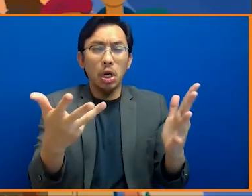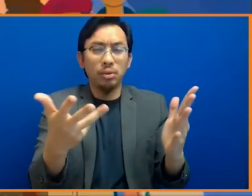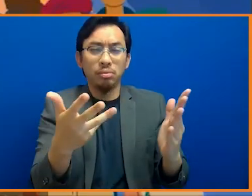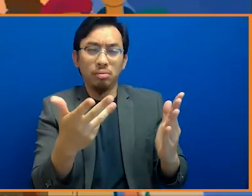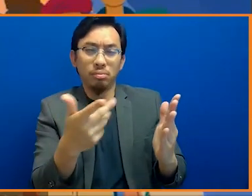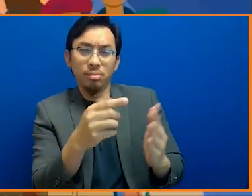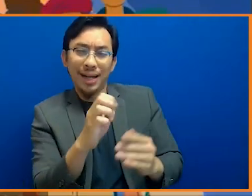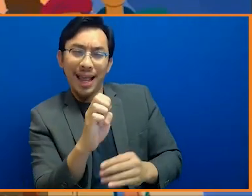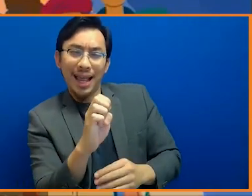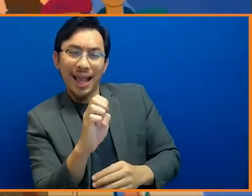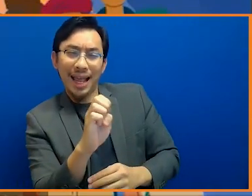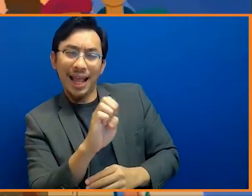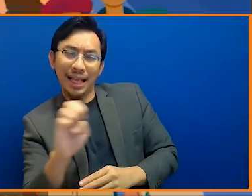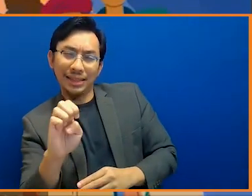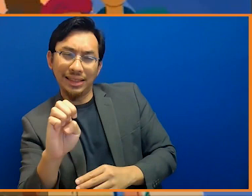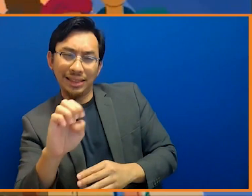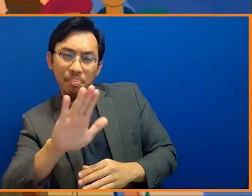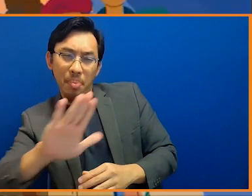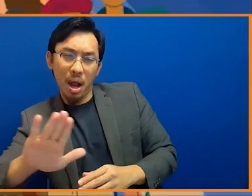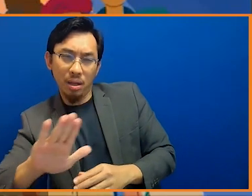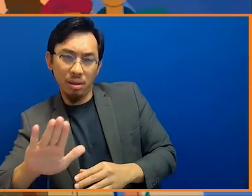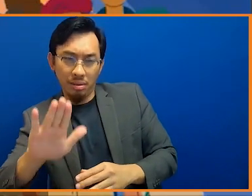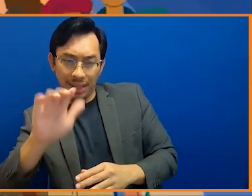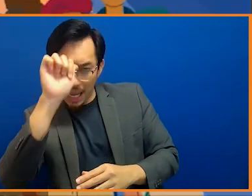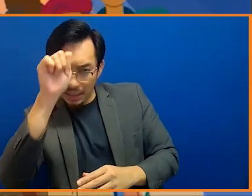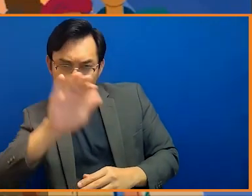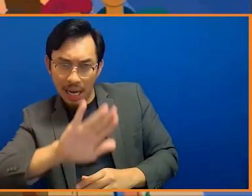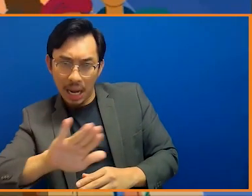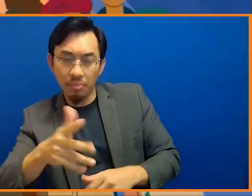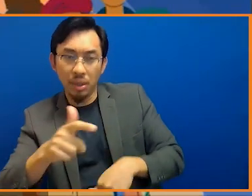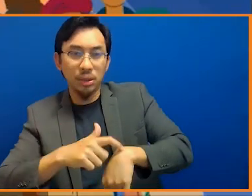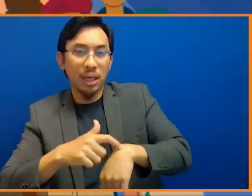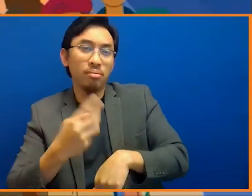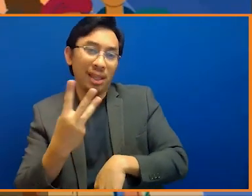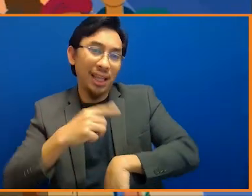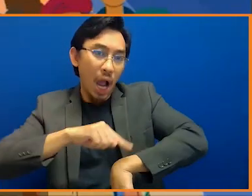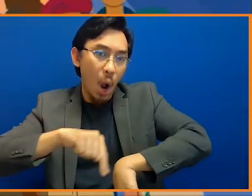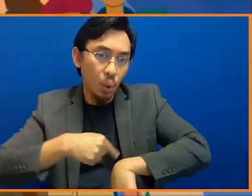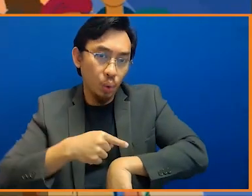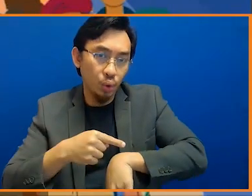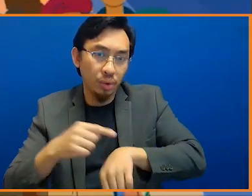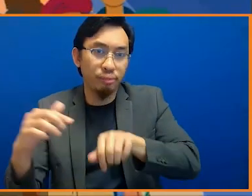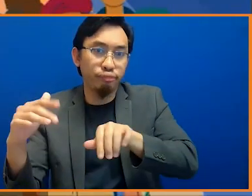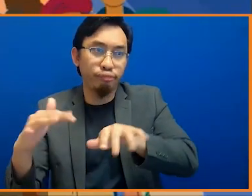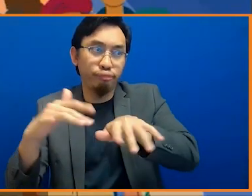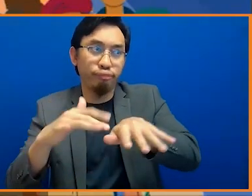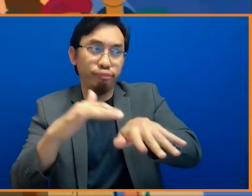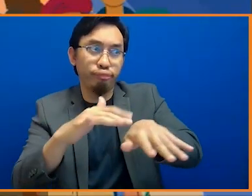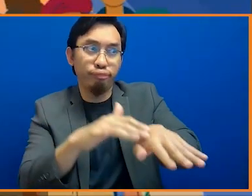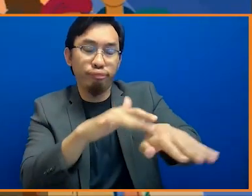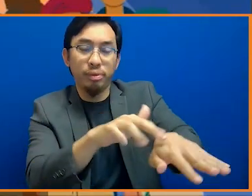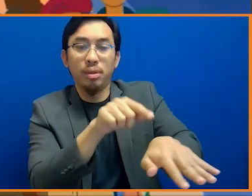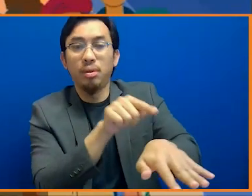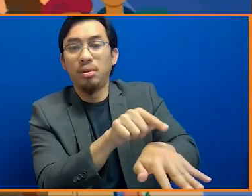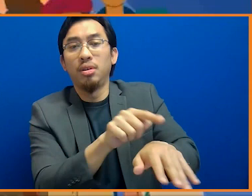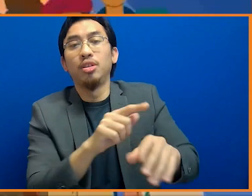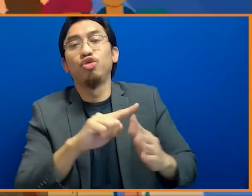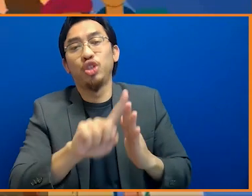Indian Ocean basin, it will take longer than 3 hours to reach the beach or the coastline of Sri